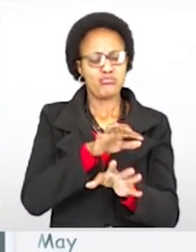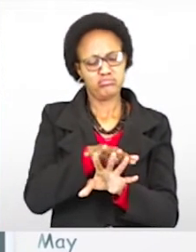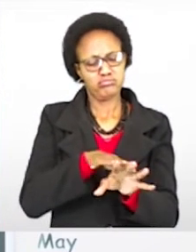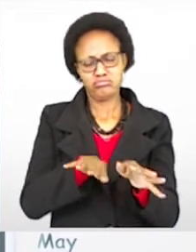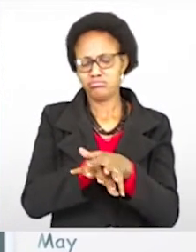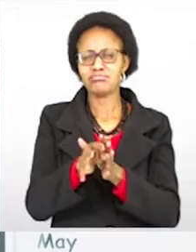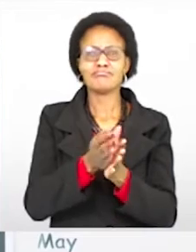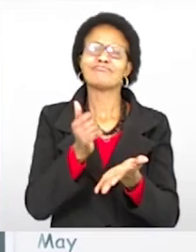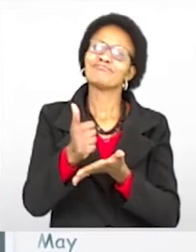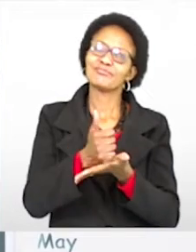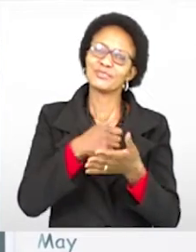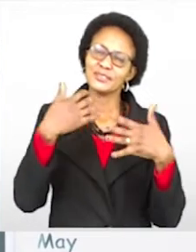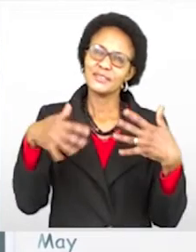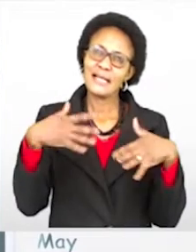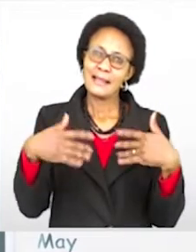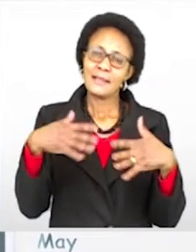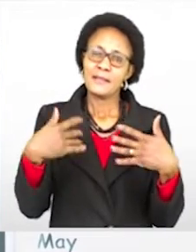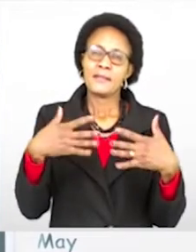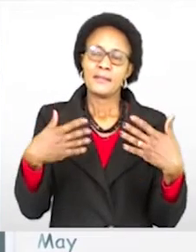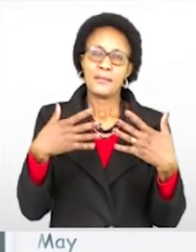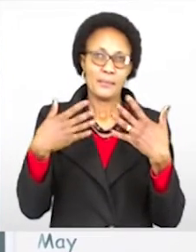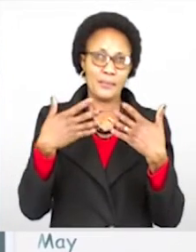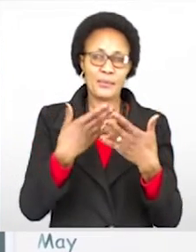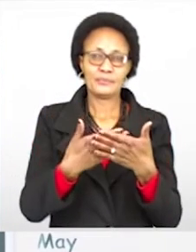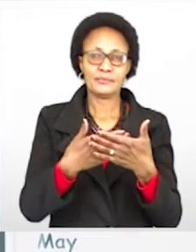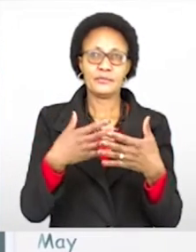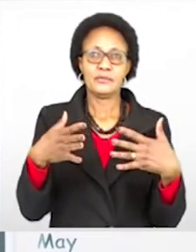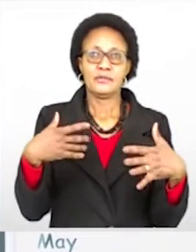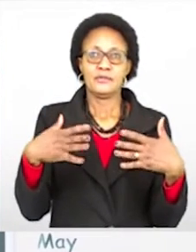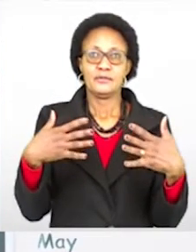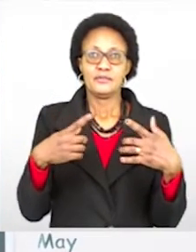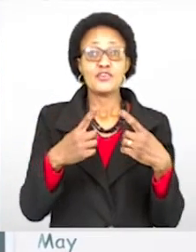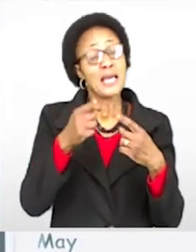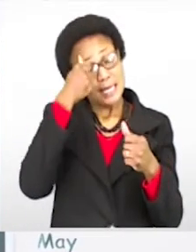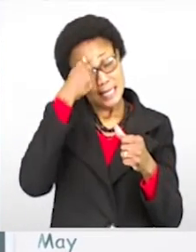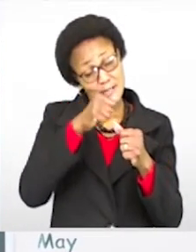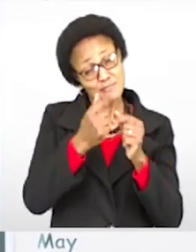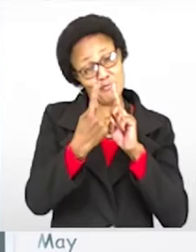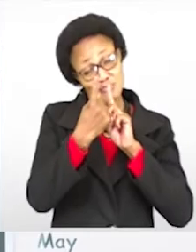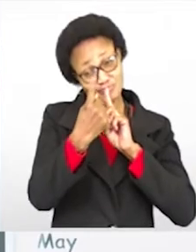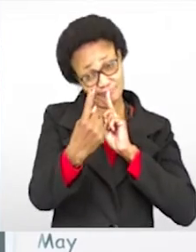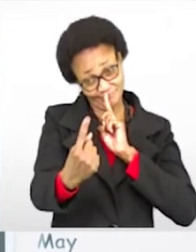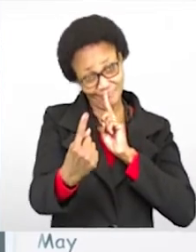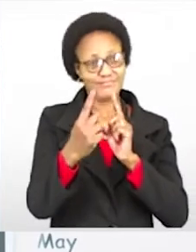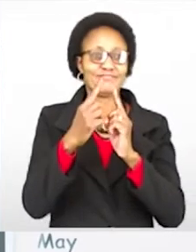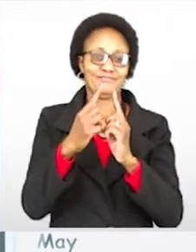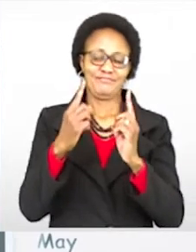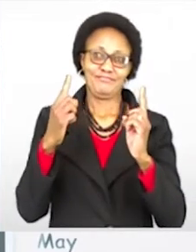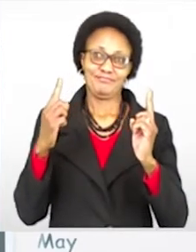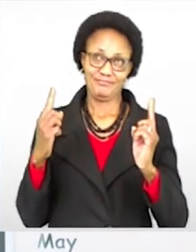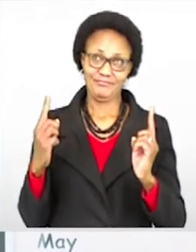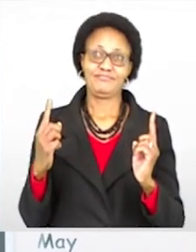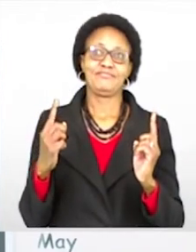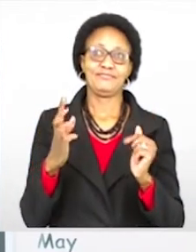want you to dry them very good and to check your social distancing as well as